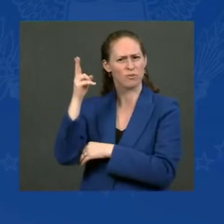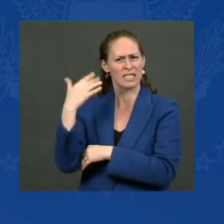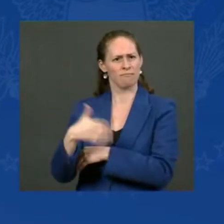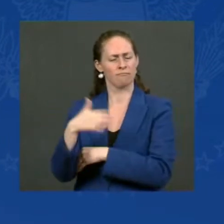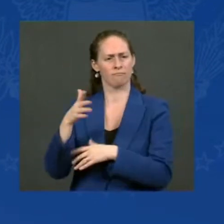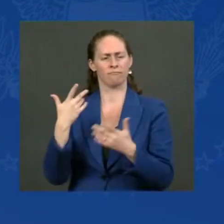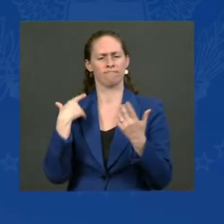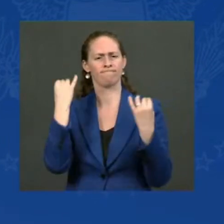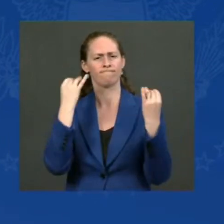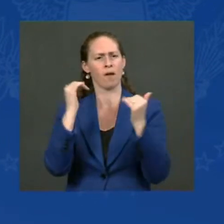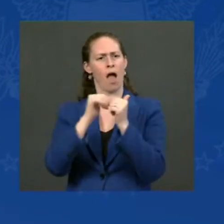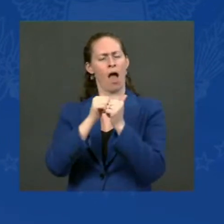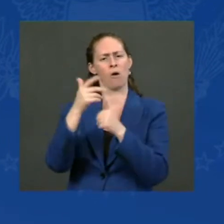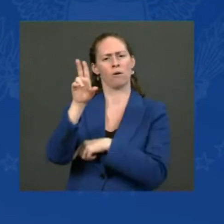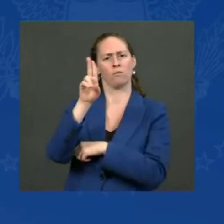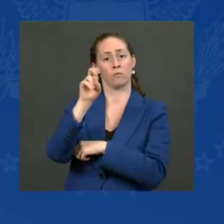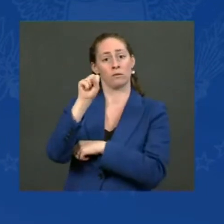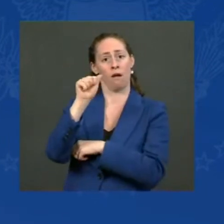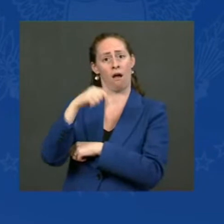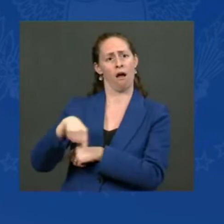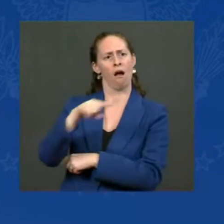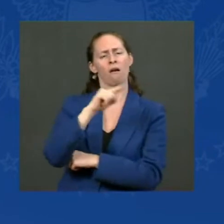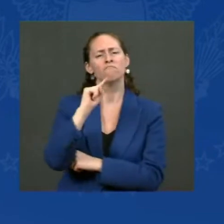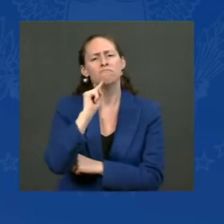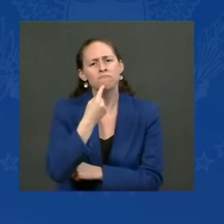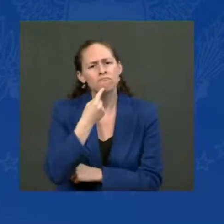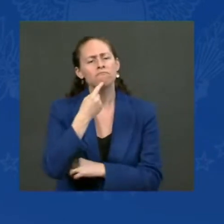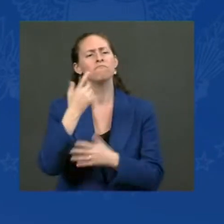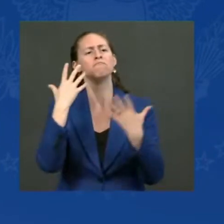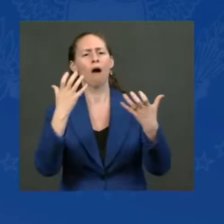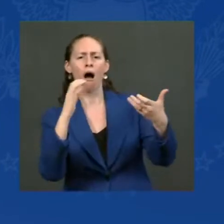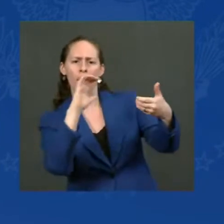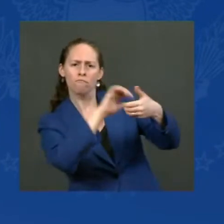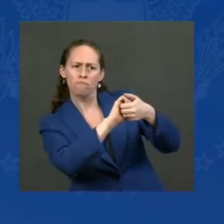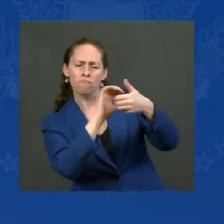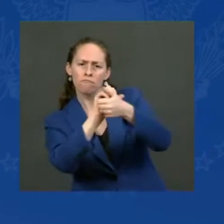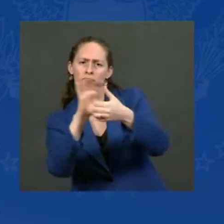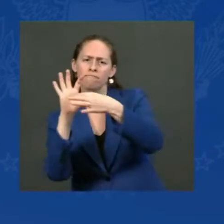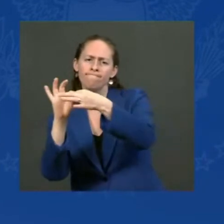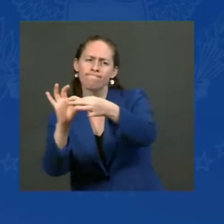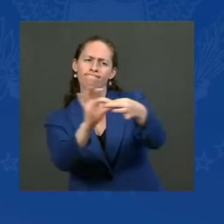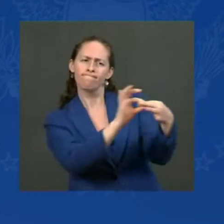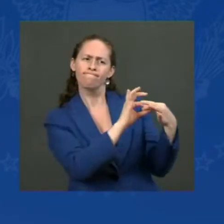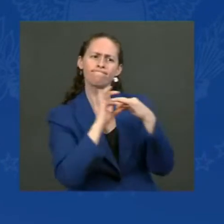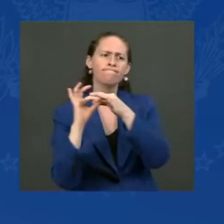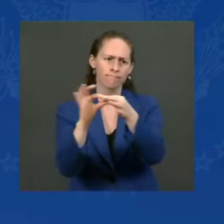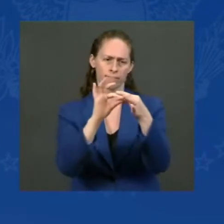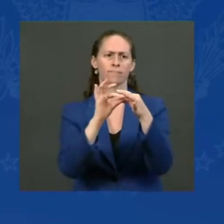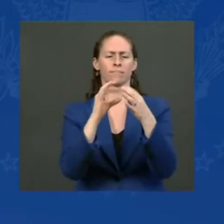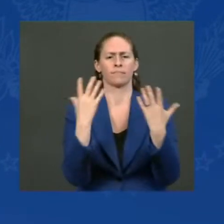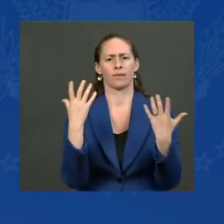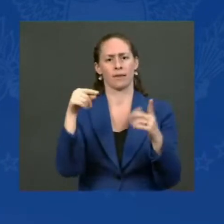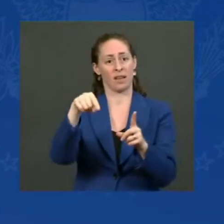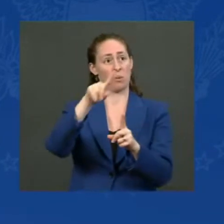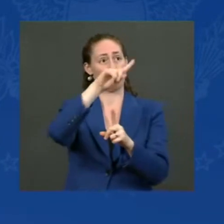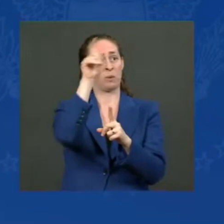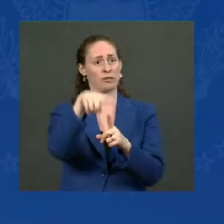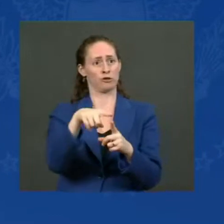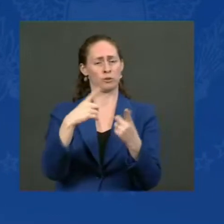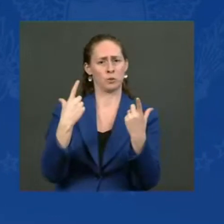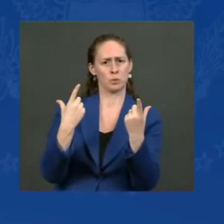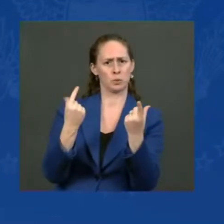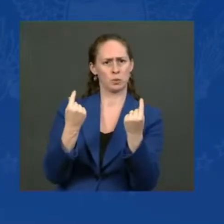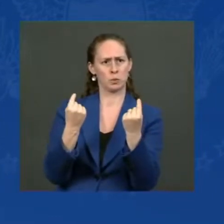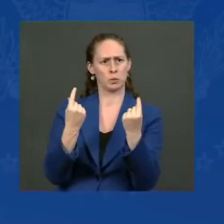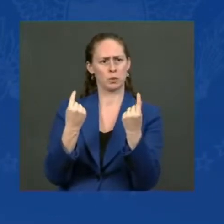intends to work with partners and allies to answer these questions, and the commitment of my new administration to help lead the